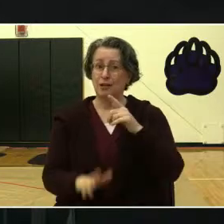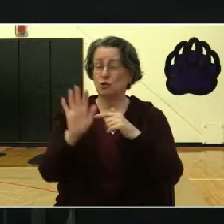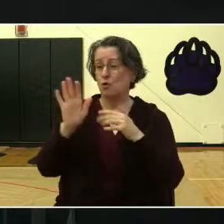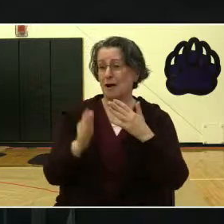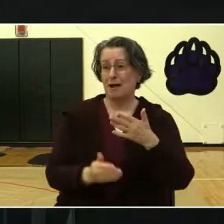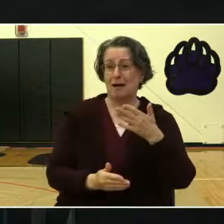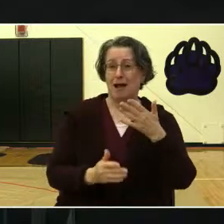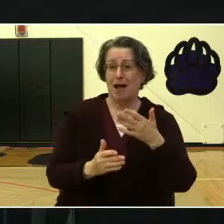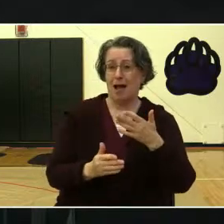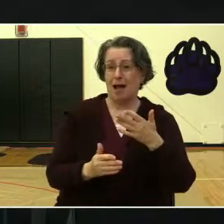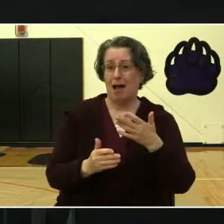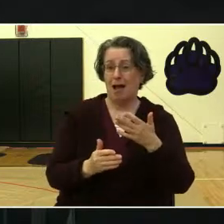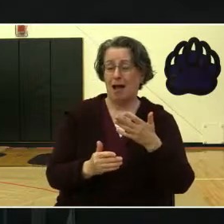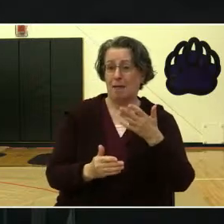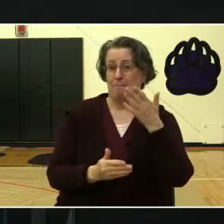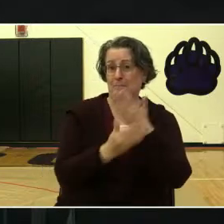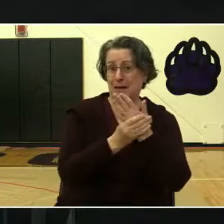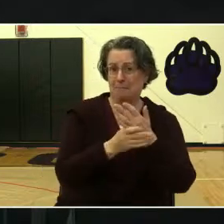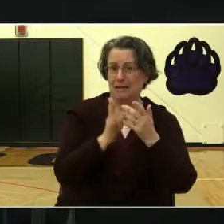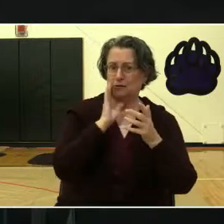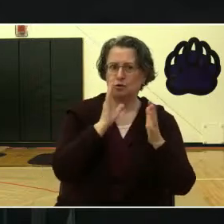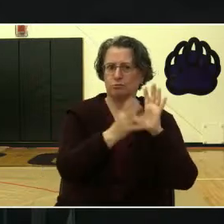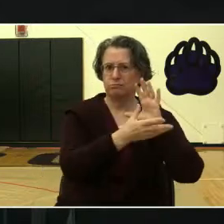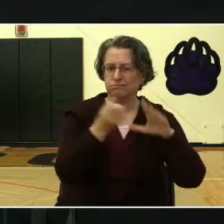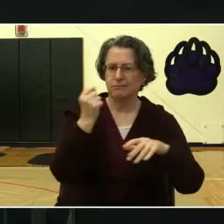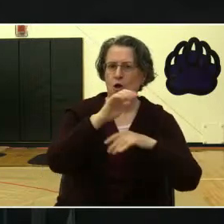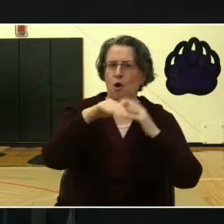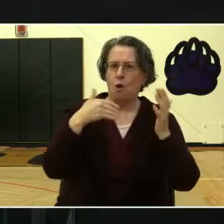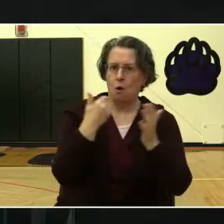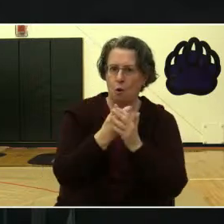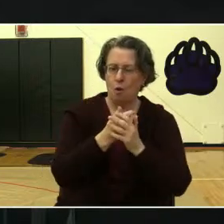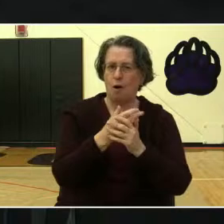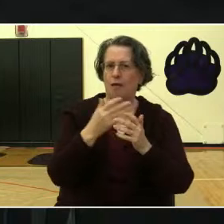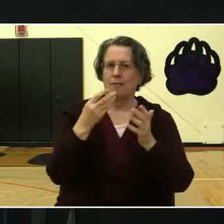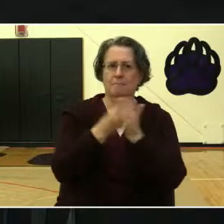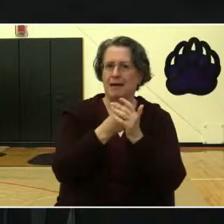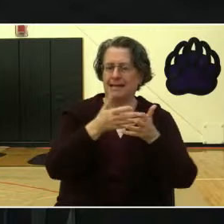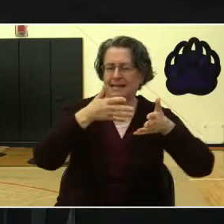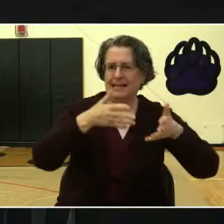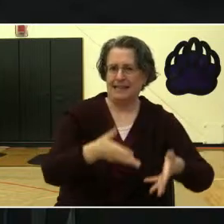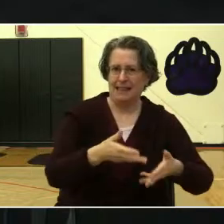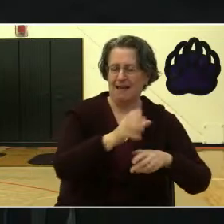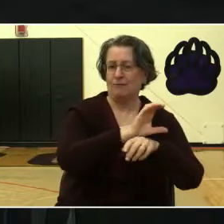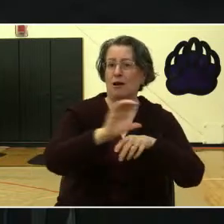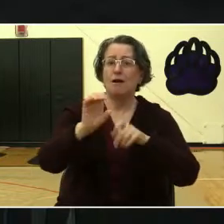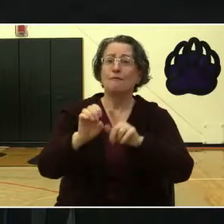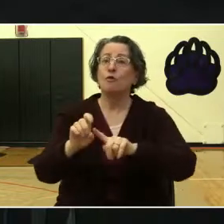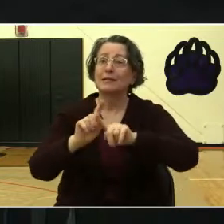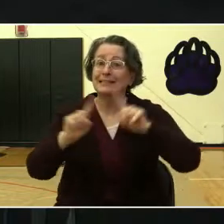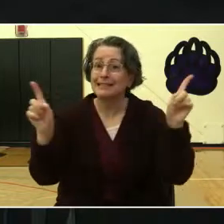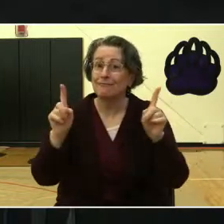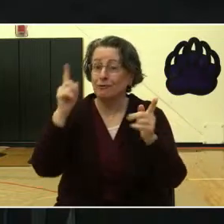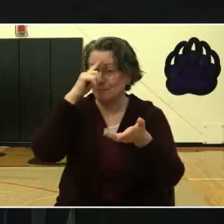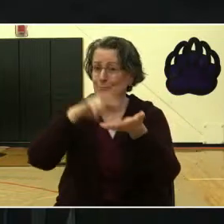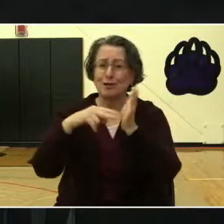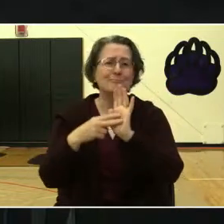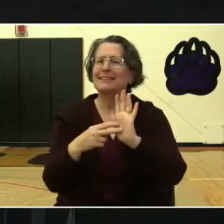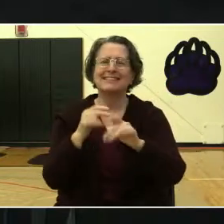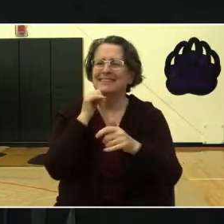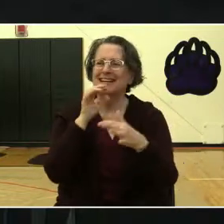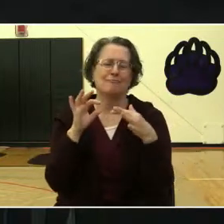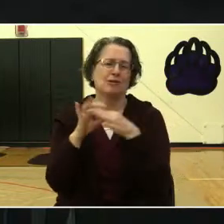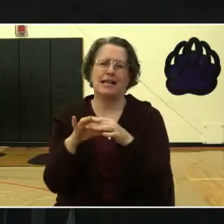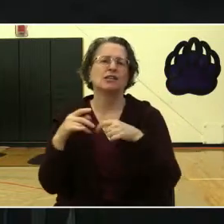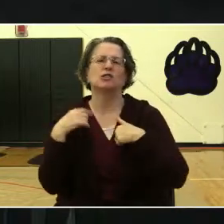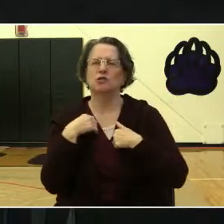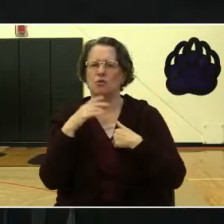balance about 10% of the annual budget for a different purpose um is not gerain and the moderator rules that Amendment